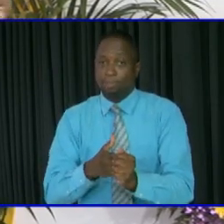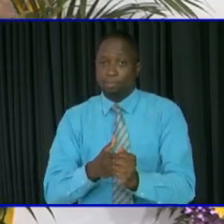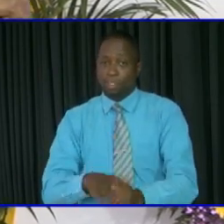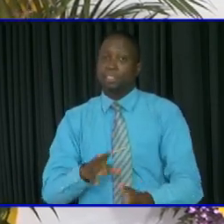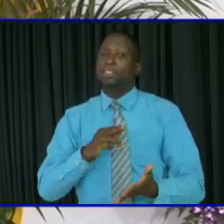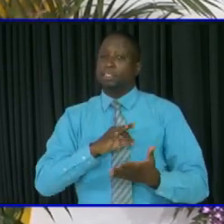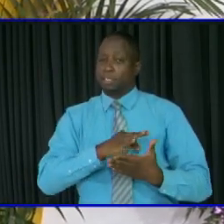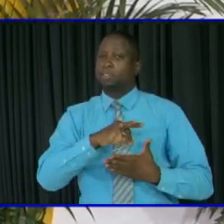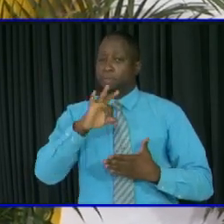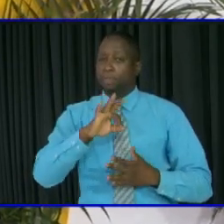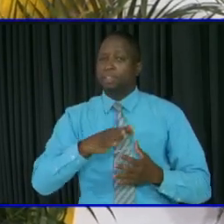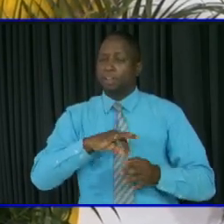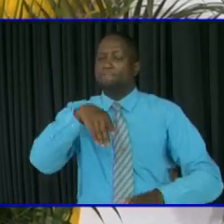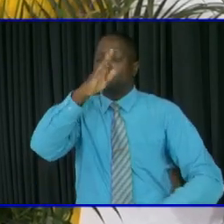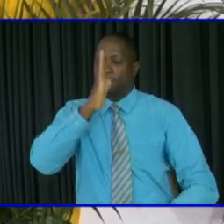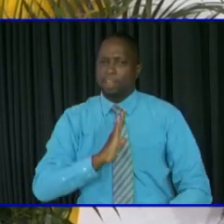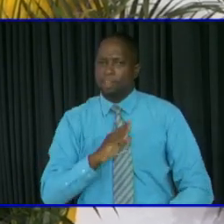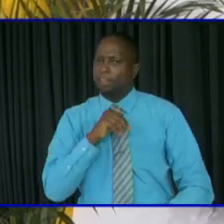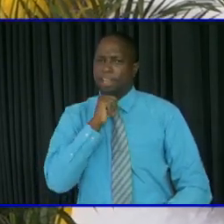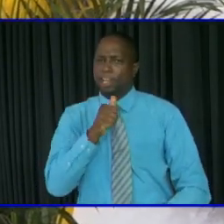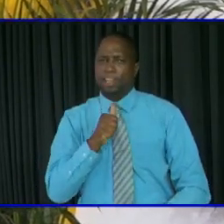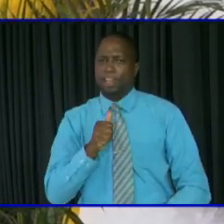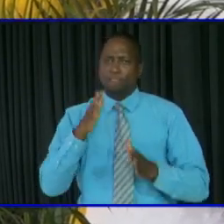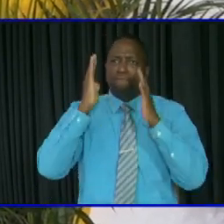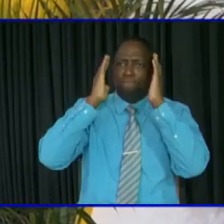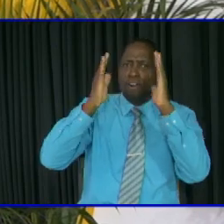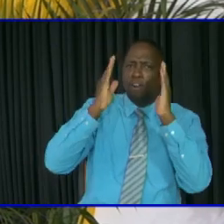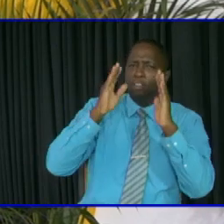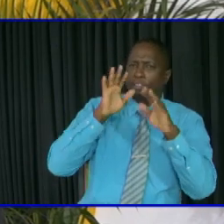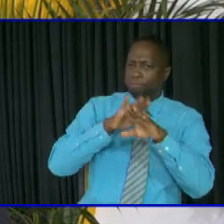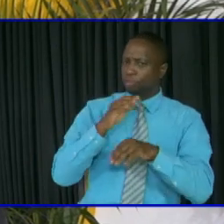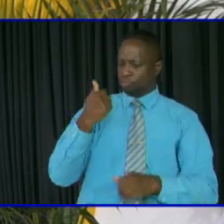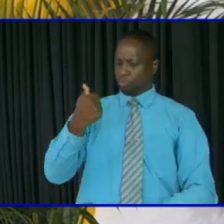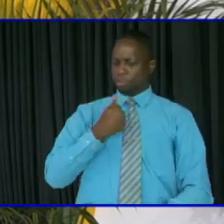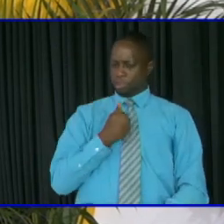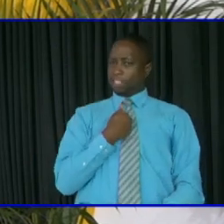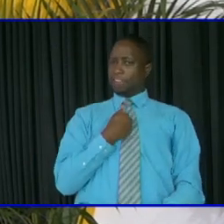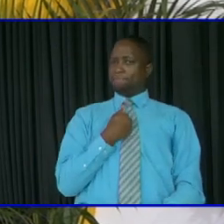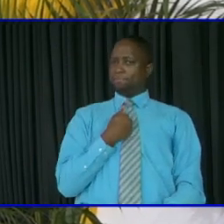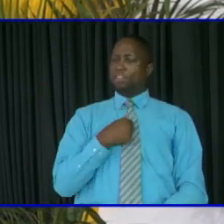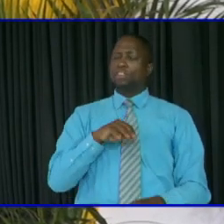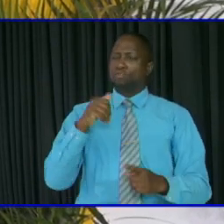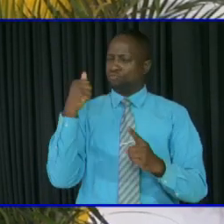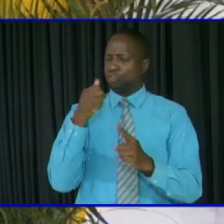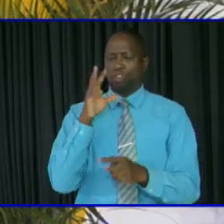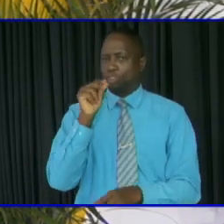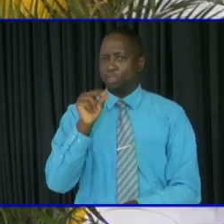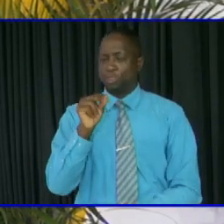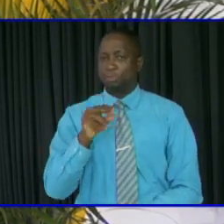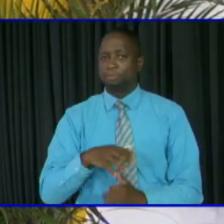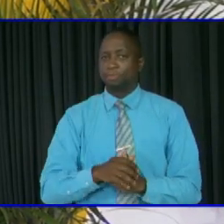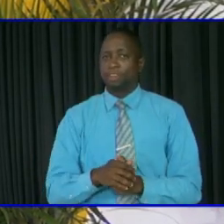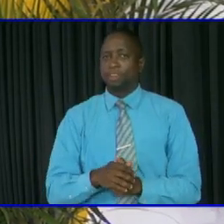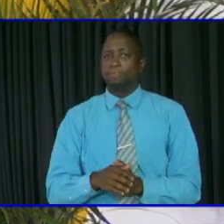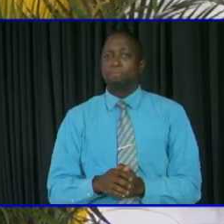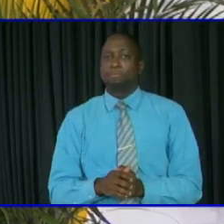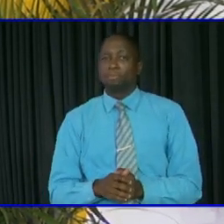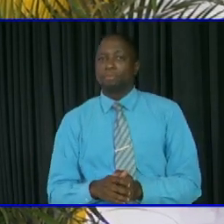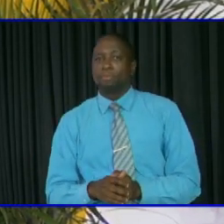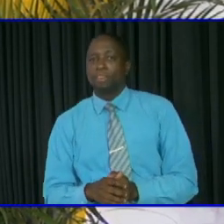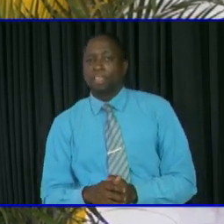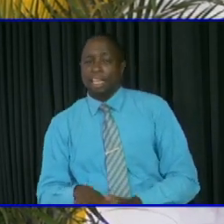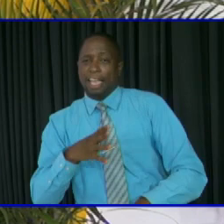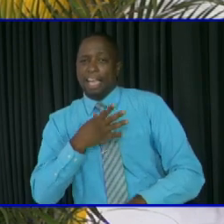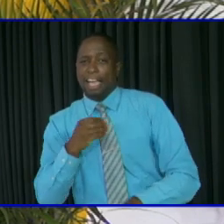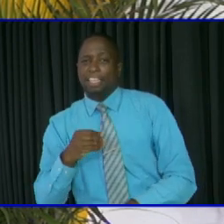is not just looking at yourself and telling yourself that you are good all by yourself. Nothing is wrong with you, and that